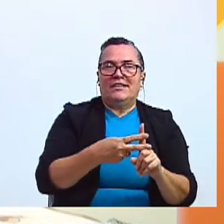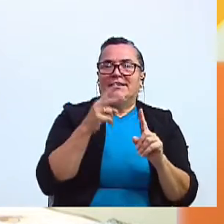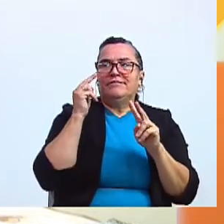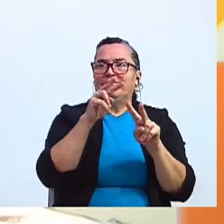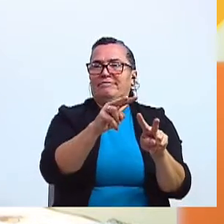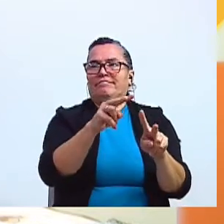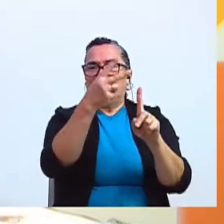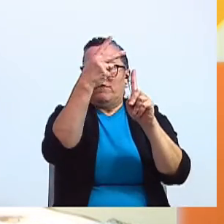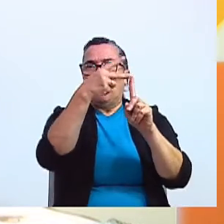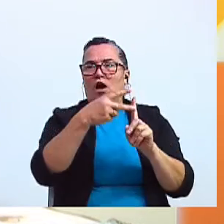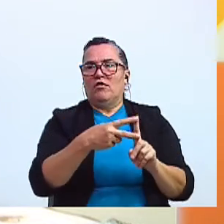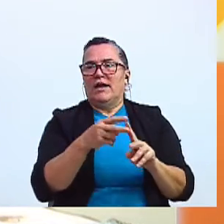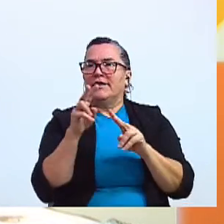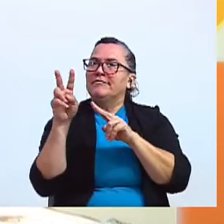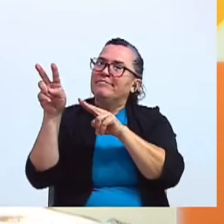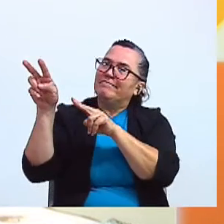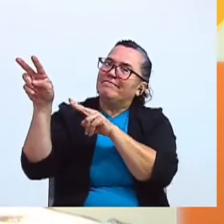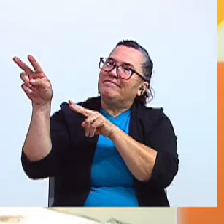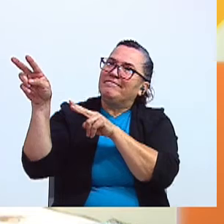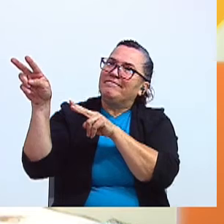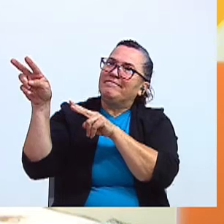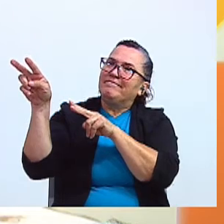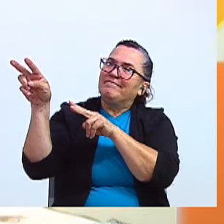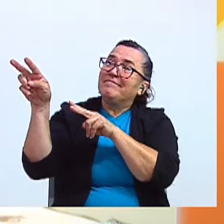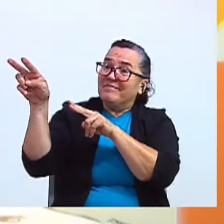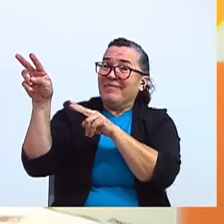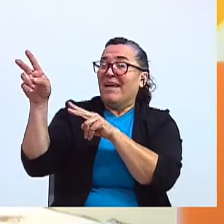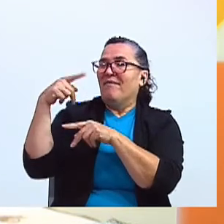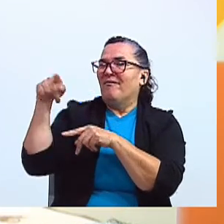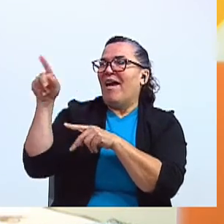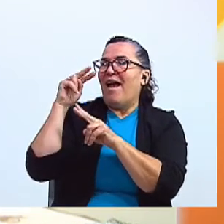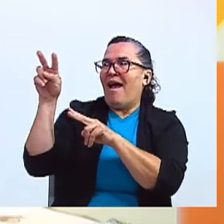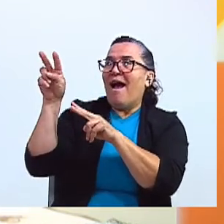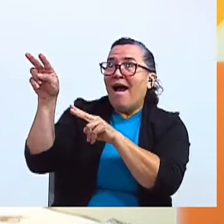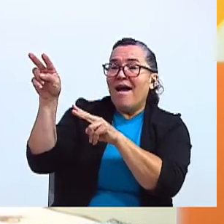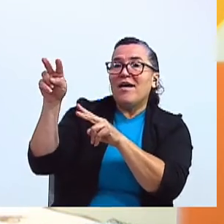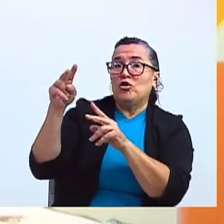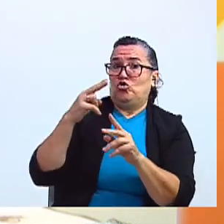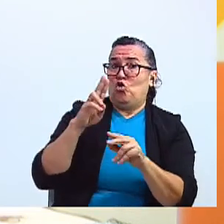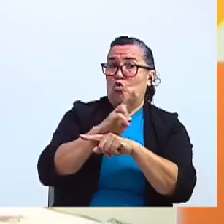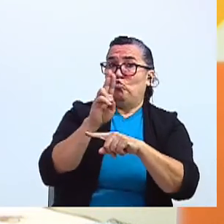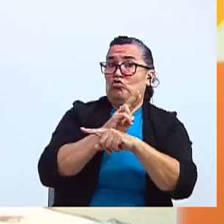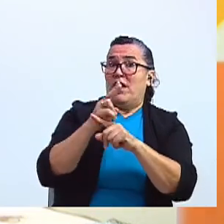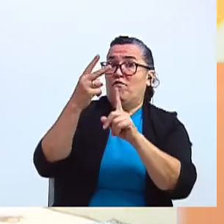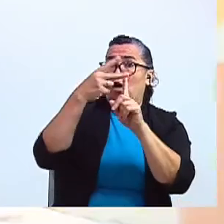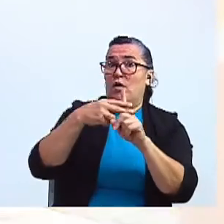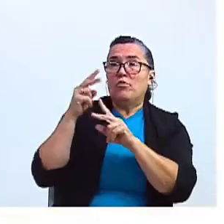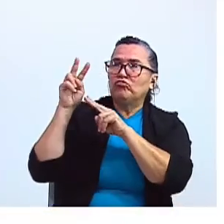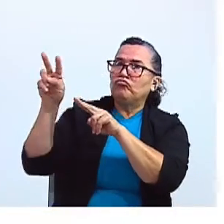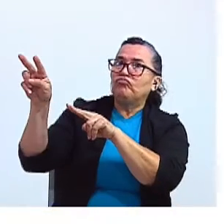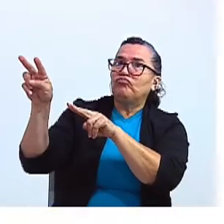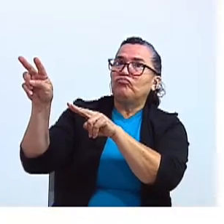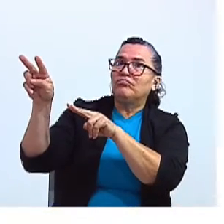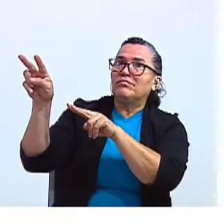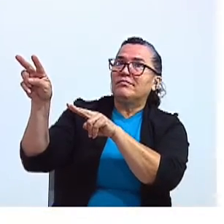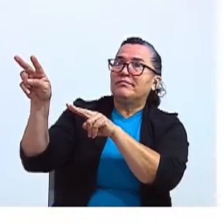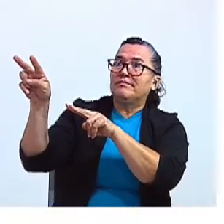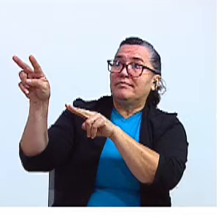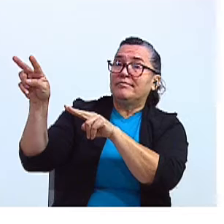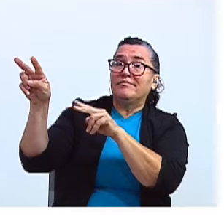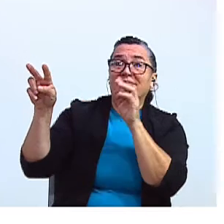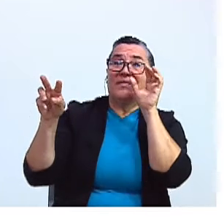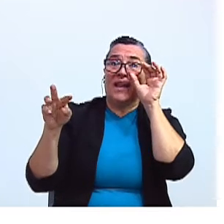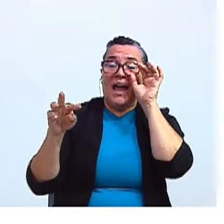that. Very good. Let's look at the vocabulary you are going to use to do your commercial. Ready? Very